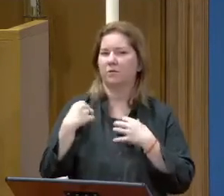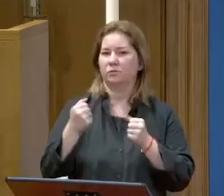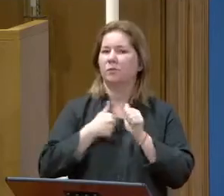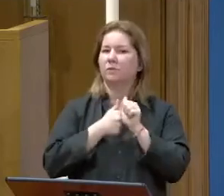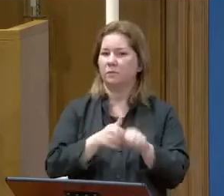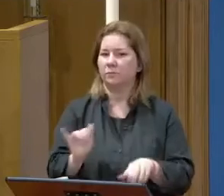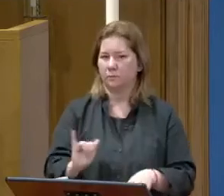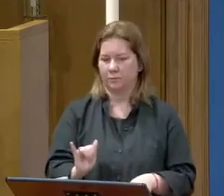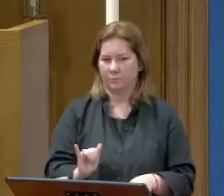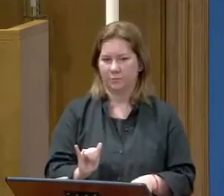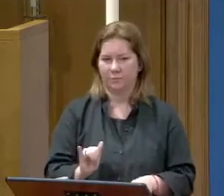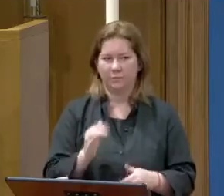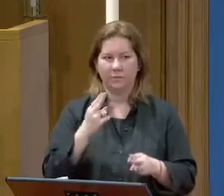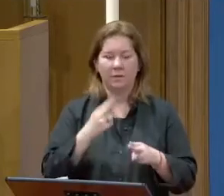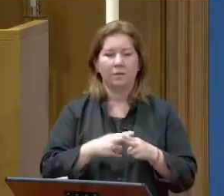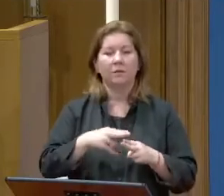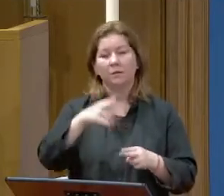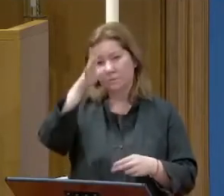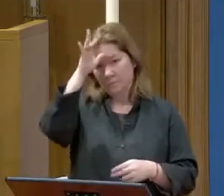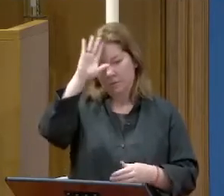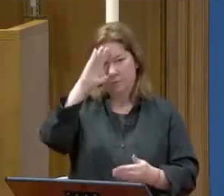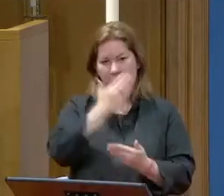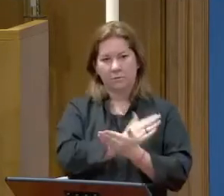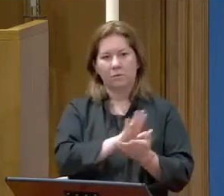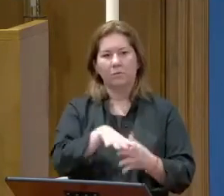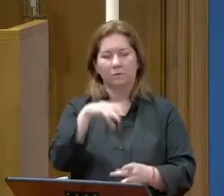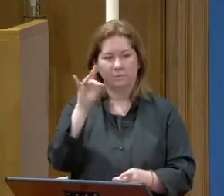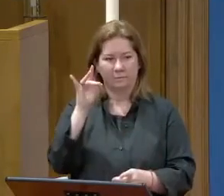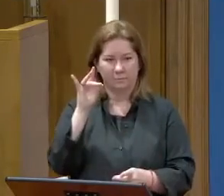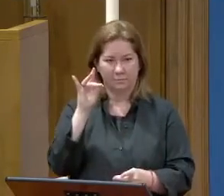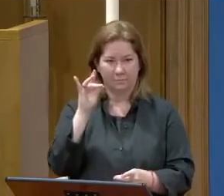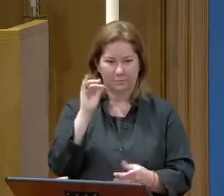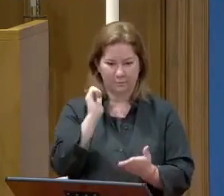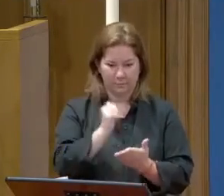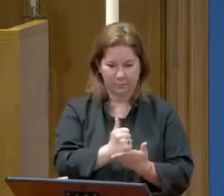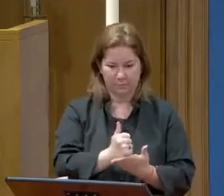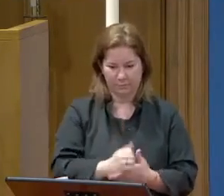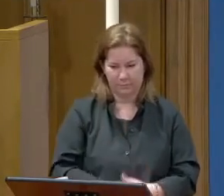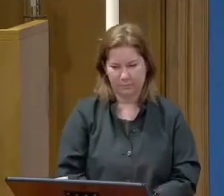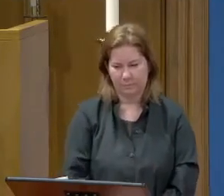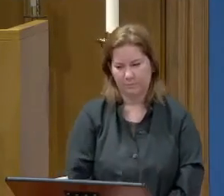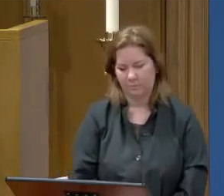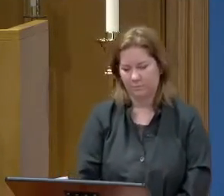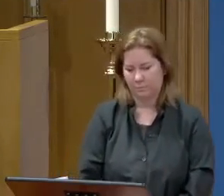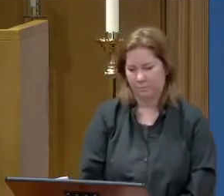too. In the name of the Father, Son, and Holy Spirit. Amen.